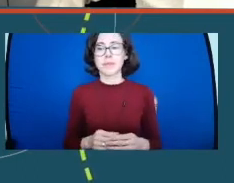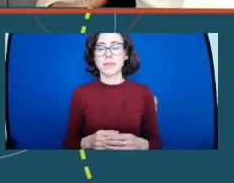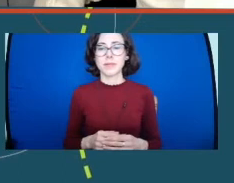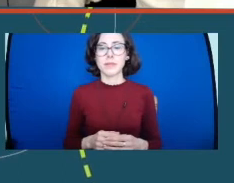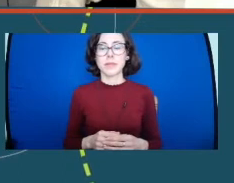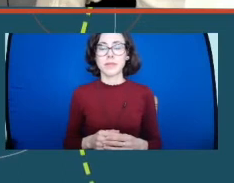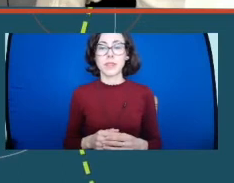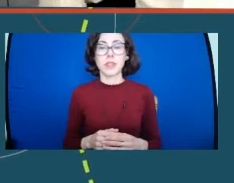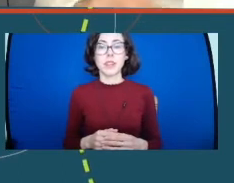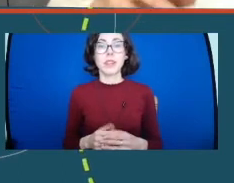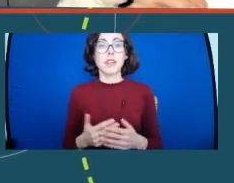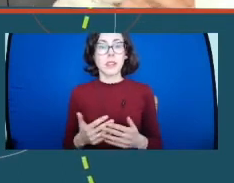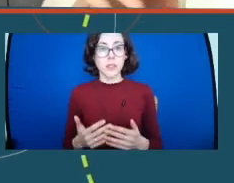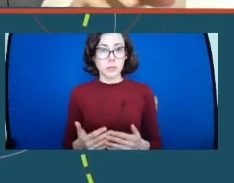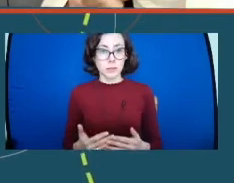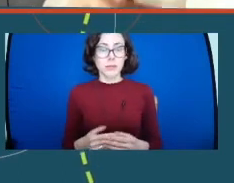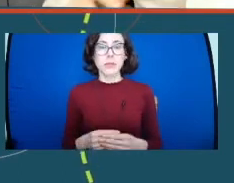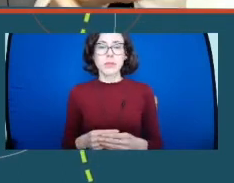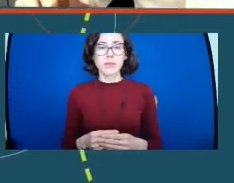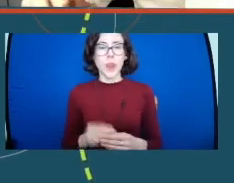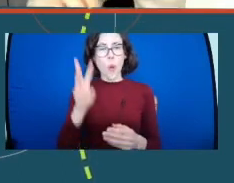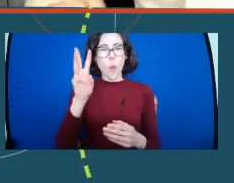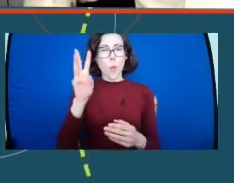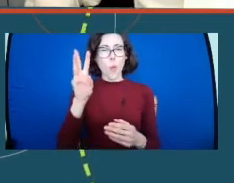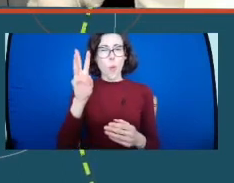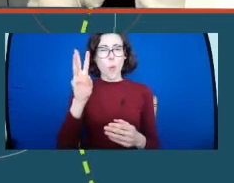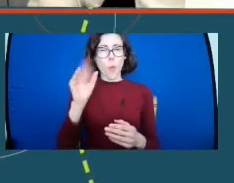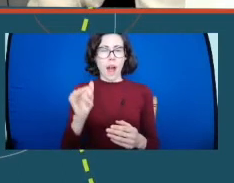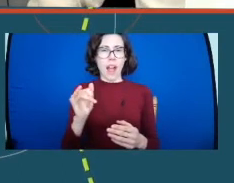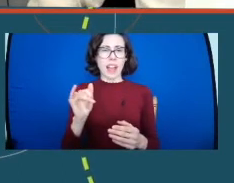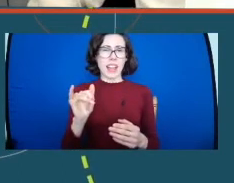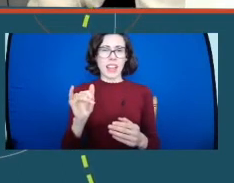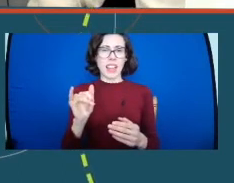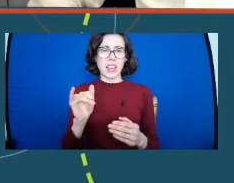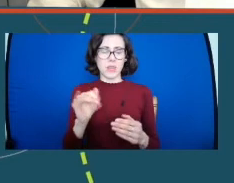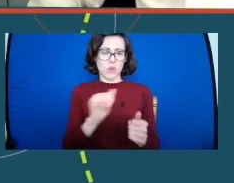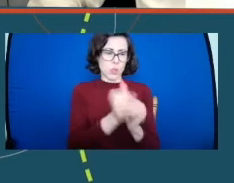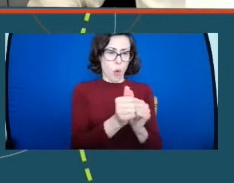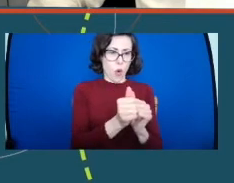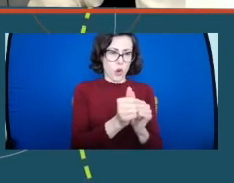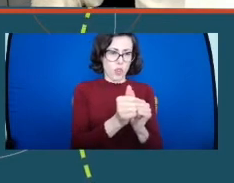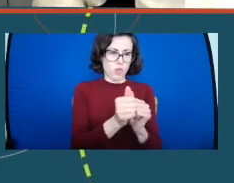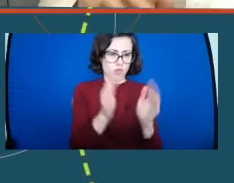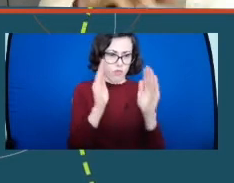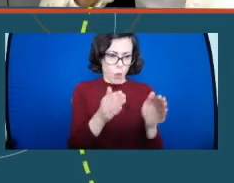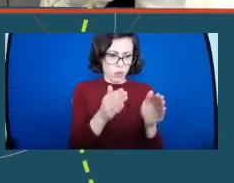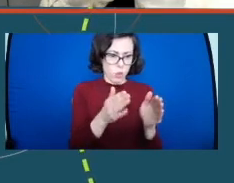So the other part of why we decided to move from just sport to wellness is that we know that